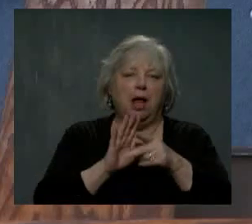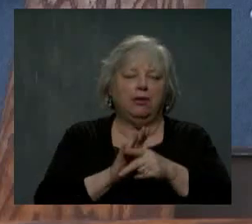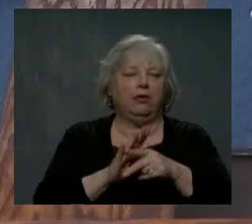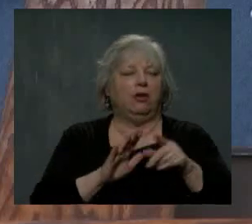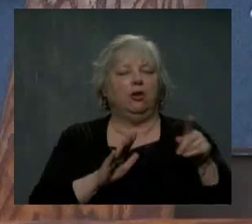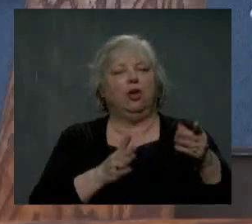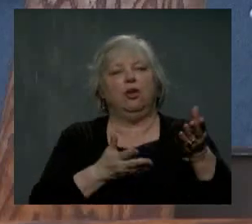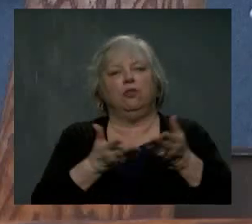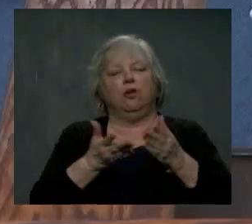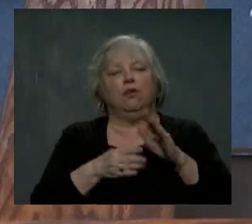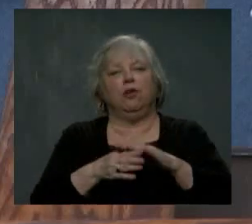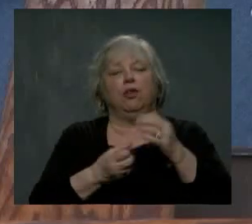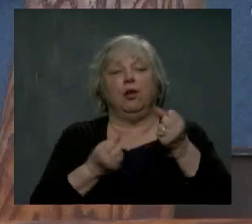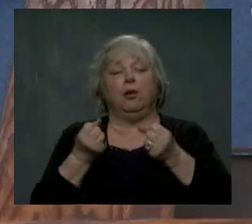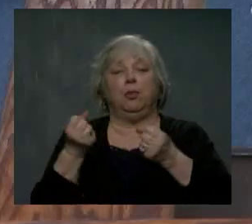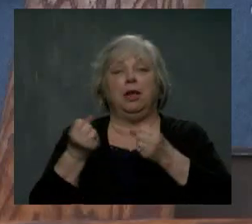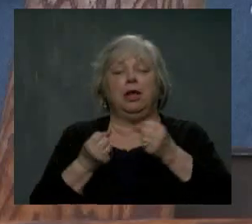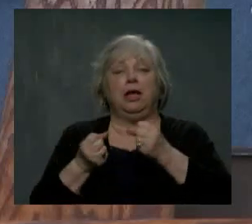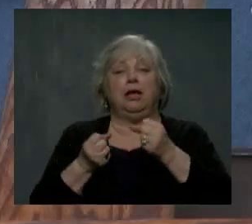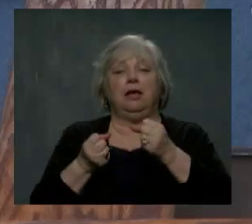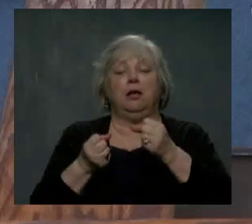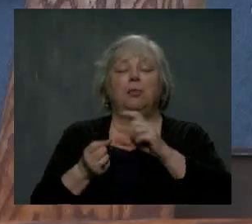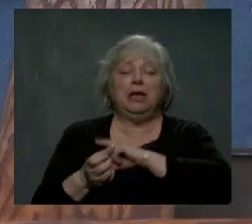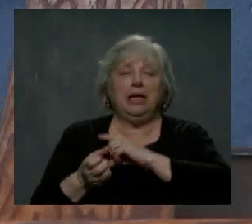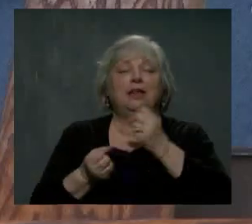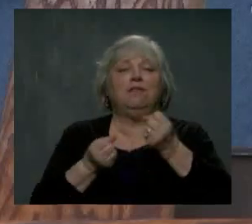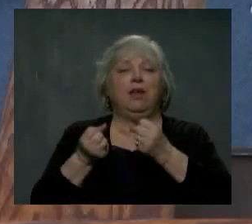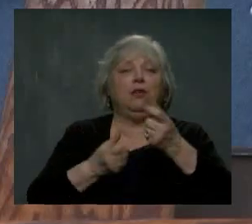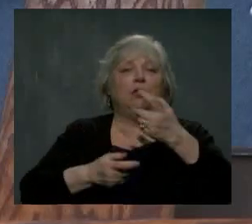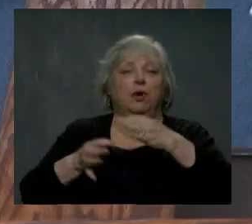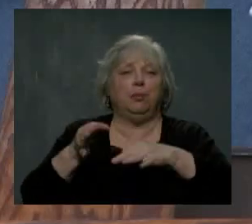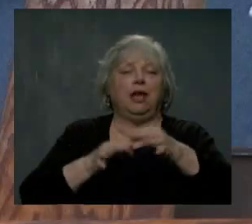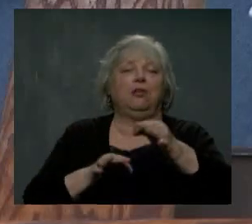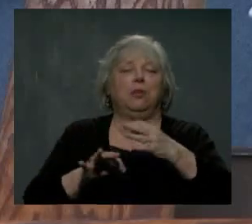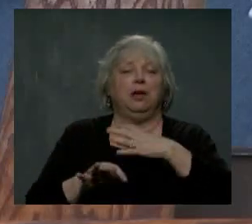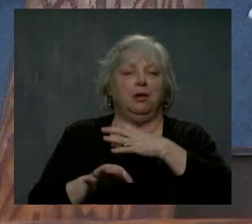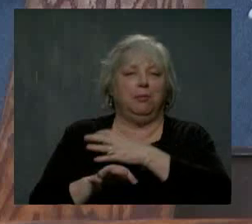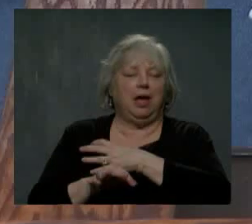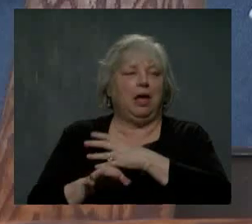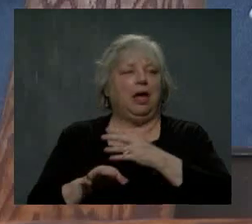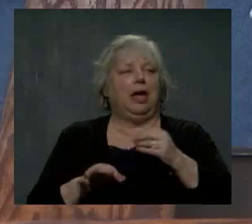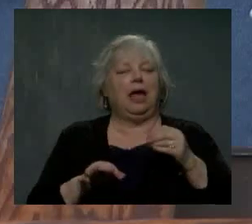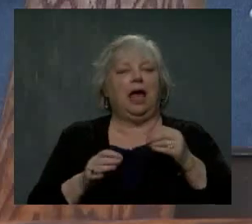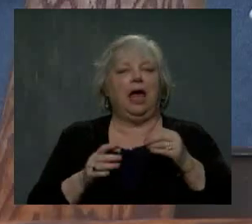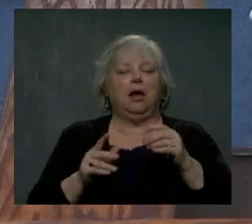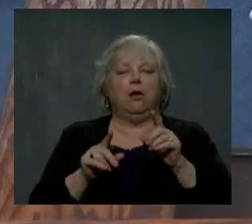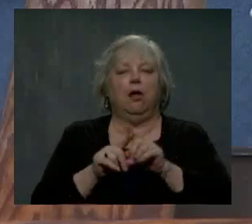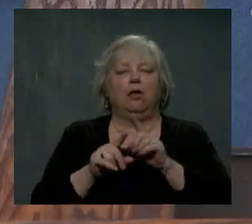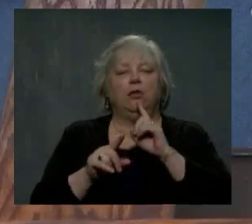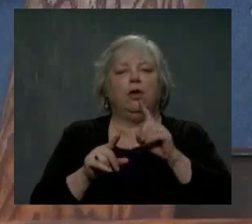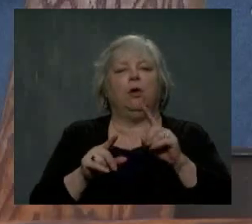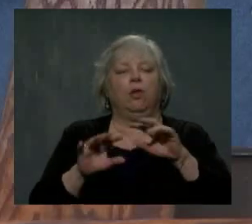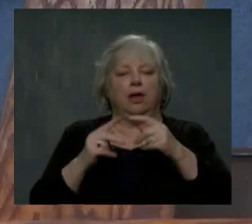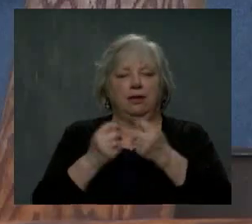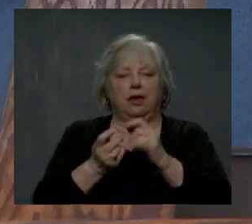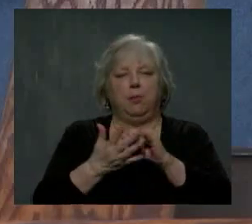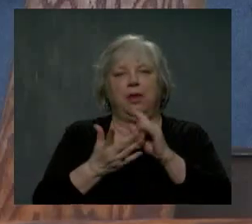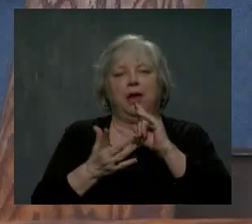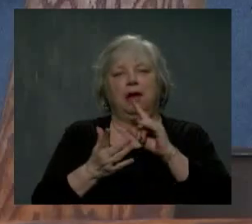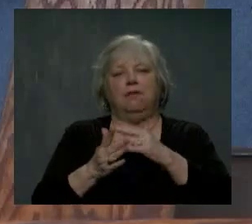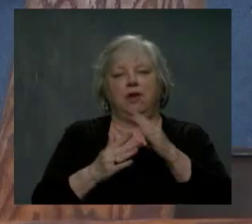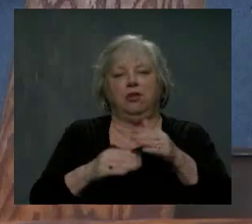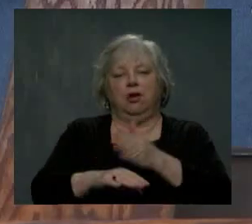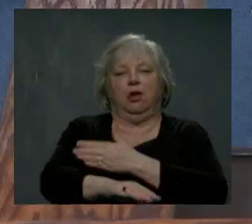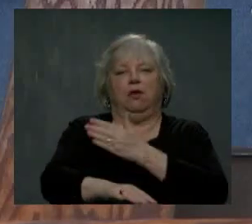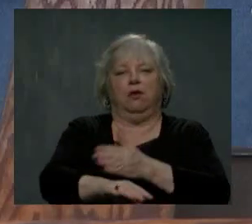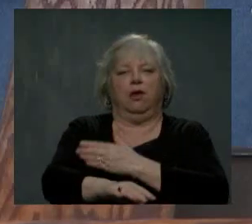police vehicle replacement committee and was a key leader on the team that completed a major upgrade of the city's enterprise